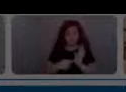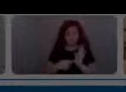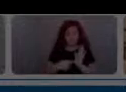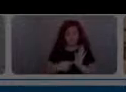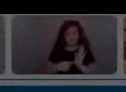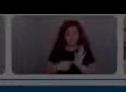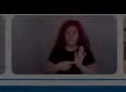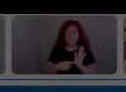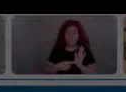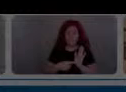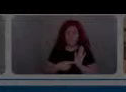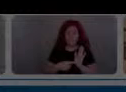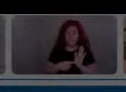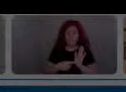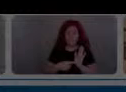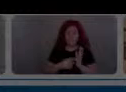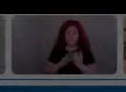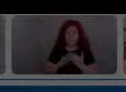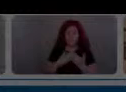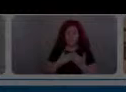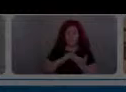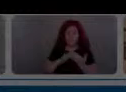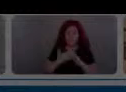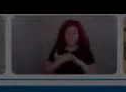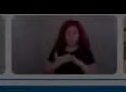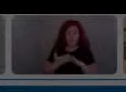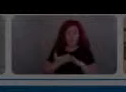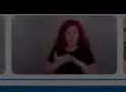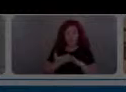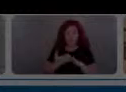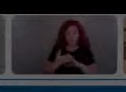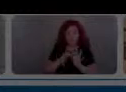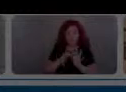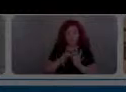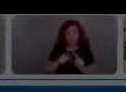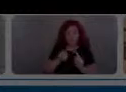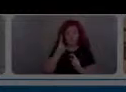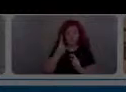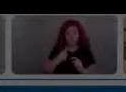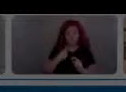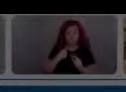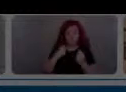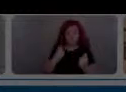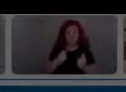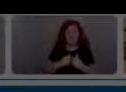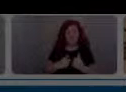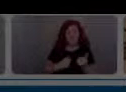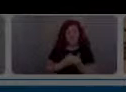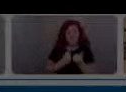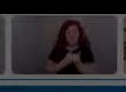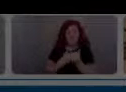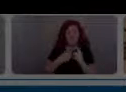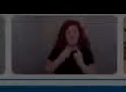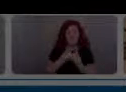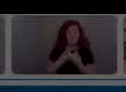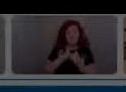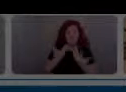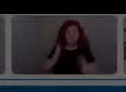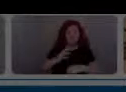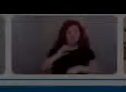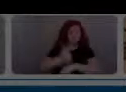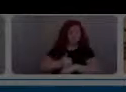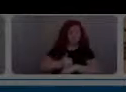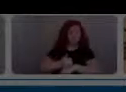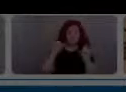refugee community i suppose my this i support my district the way it is